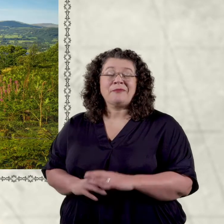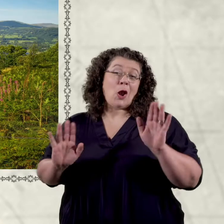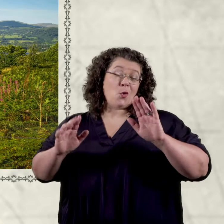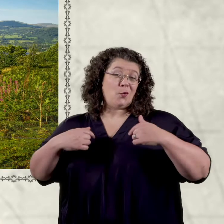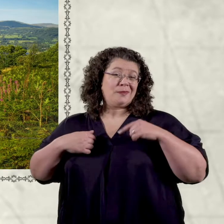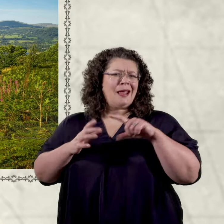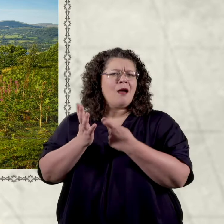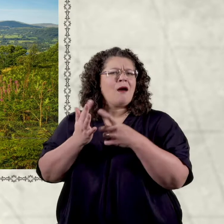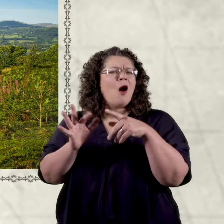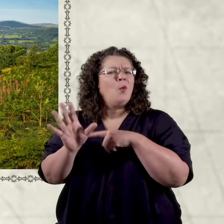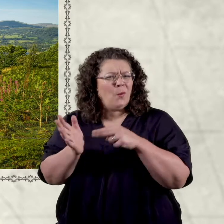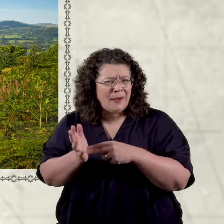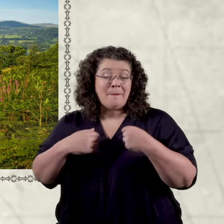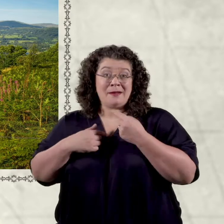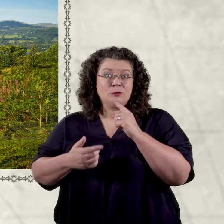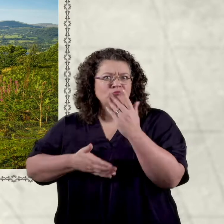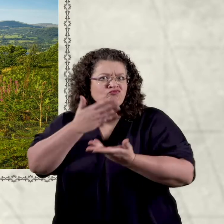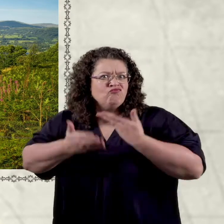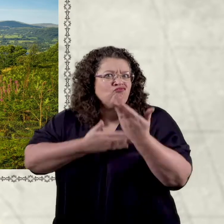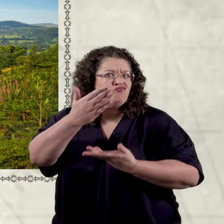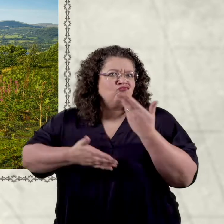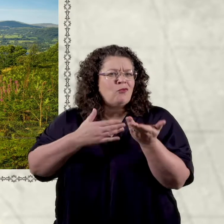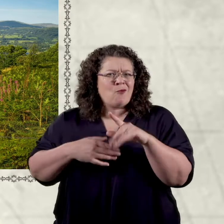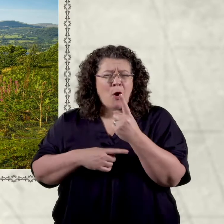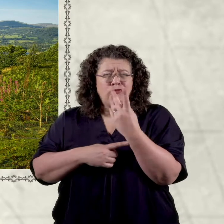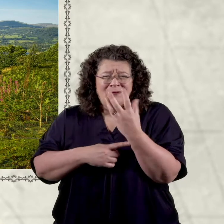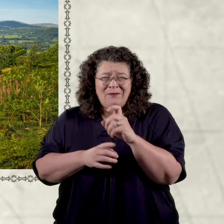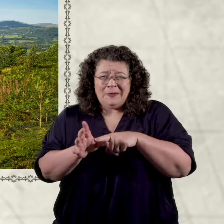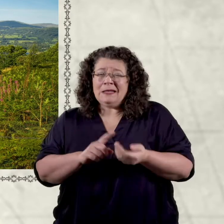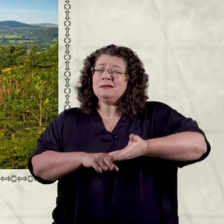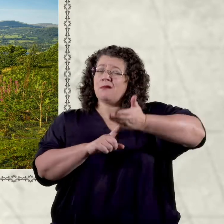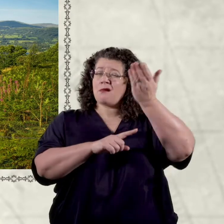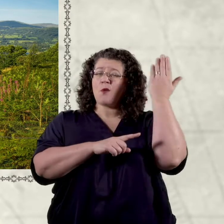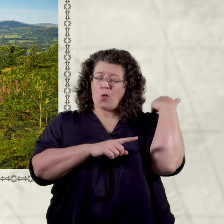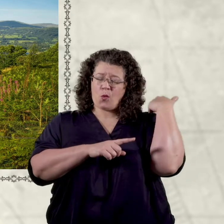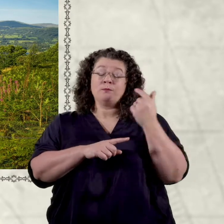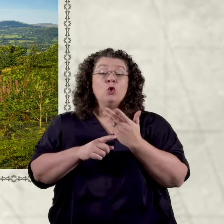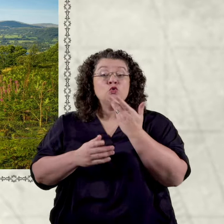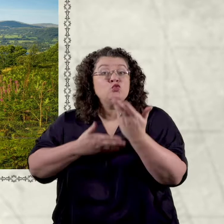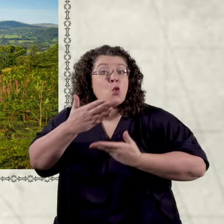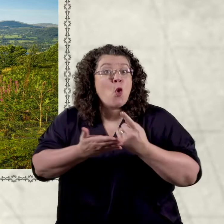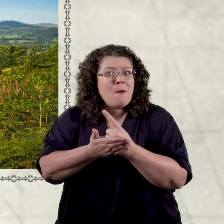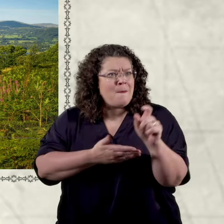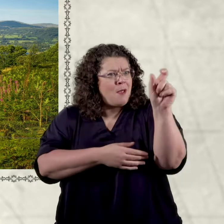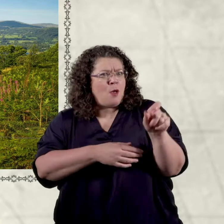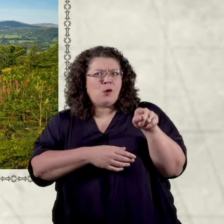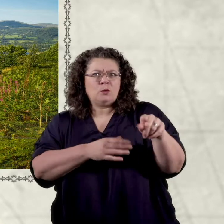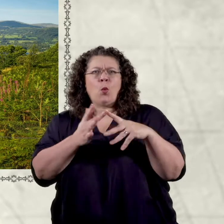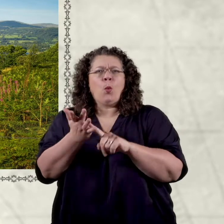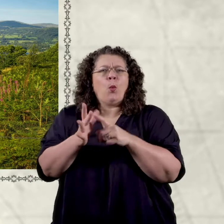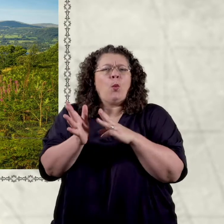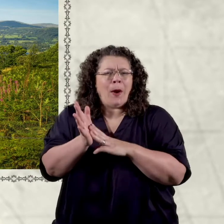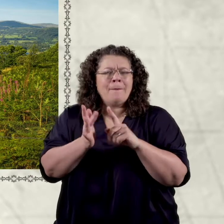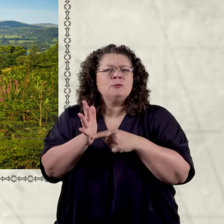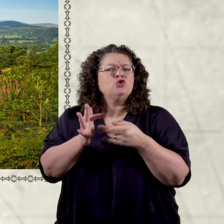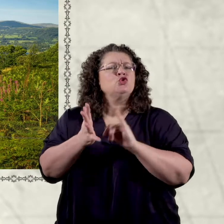Hello, my name is Carwyn, and I'm here today to tell you all a story that happened over 150 years ago. And